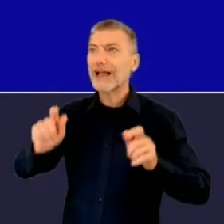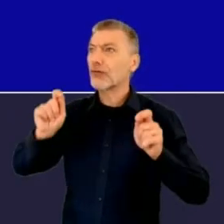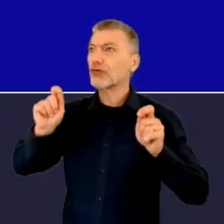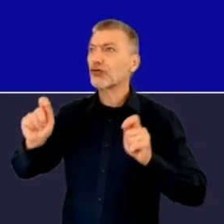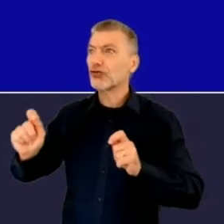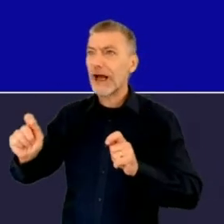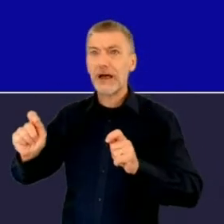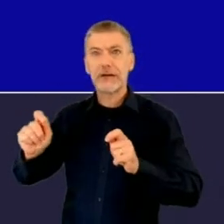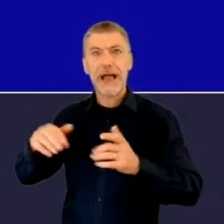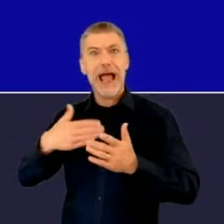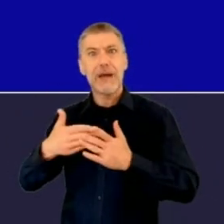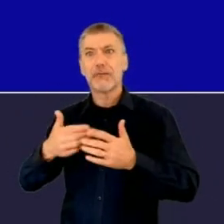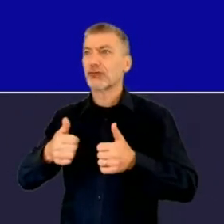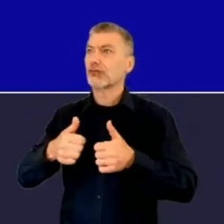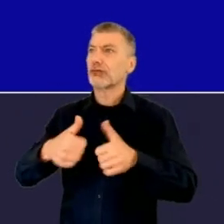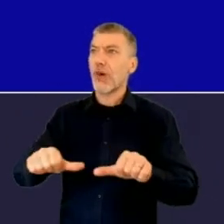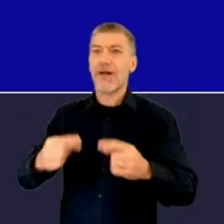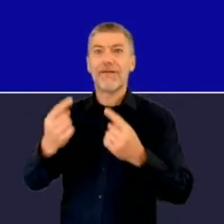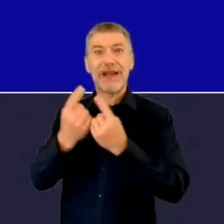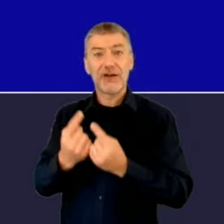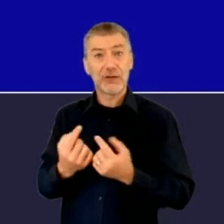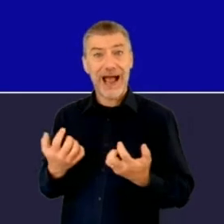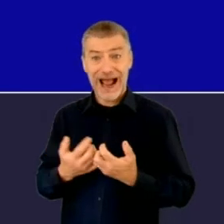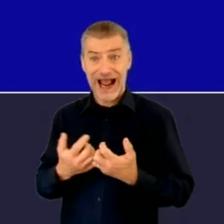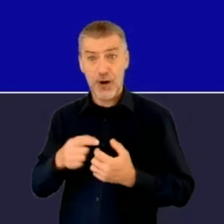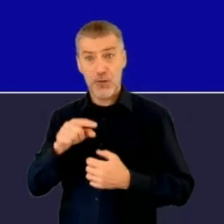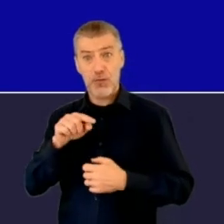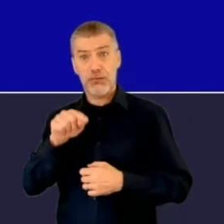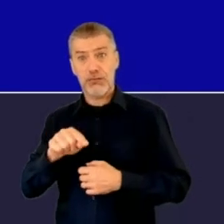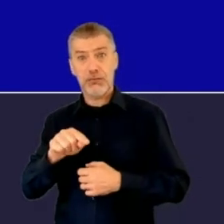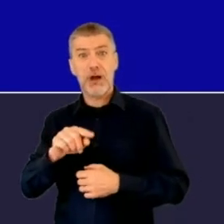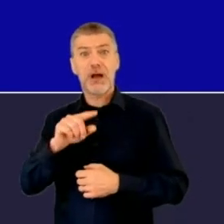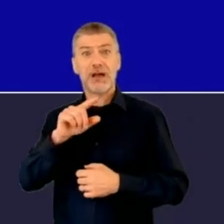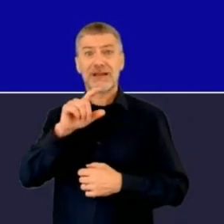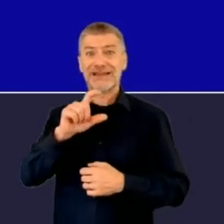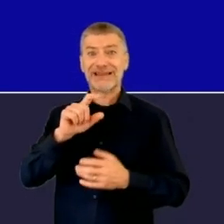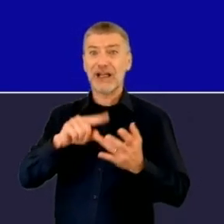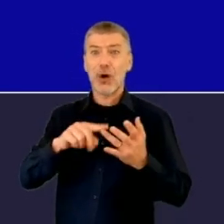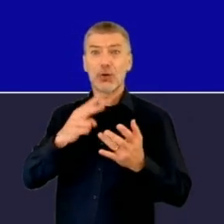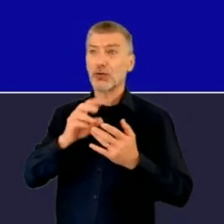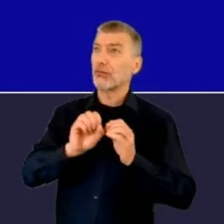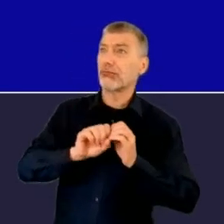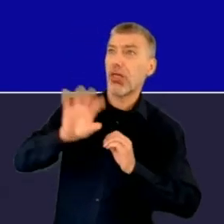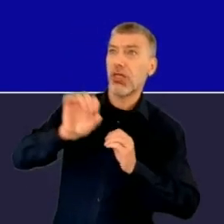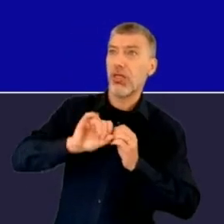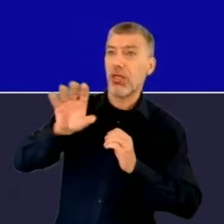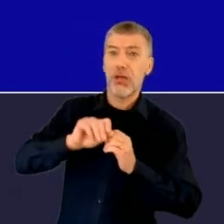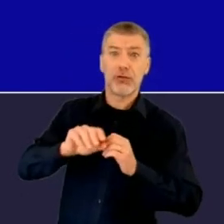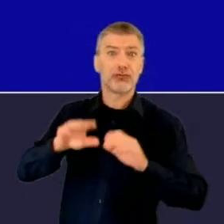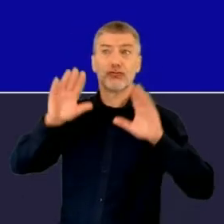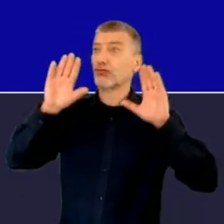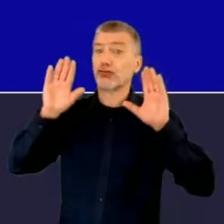is by stopping pumping these emissions into the atmosphere by 2050.